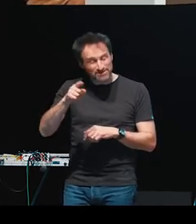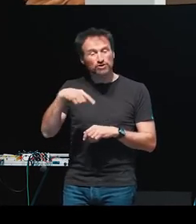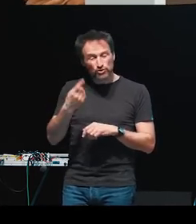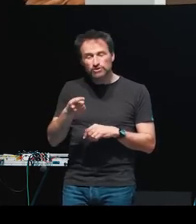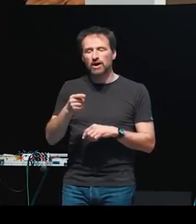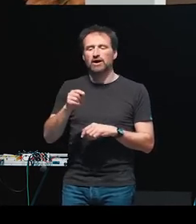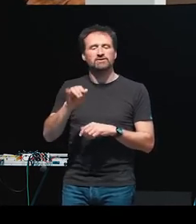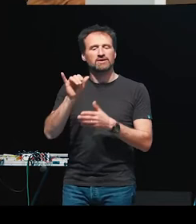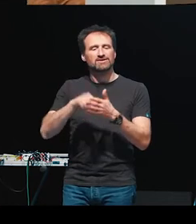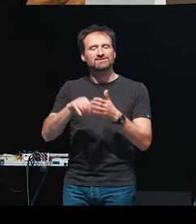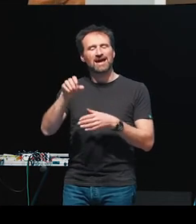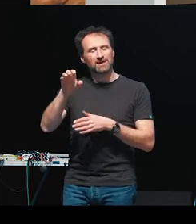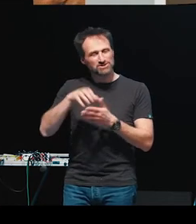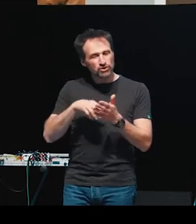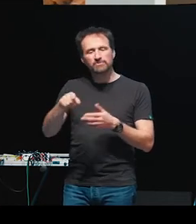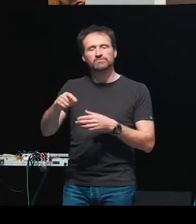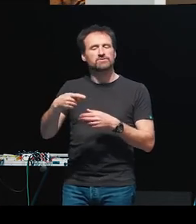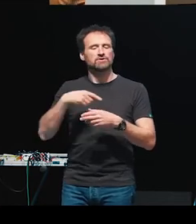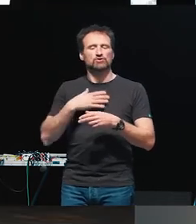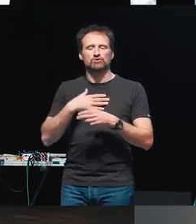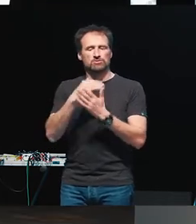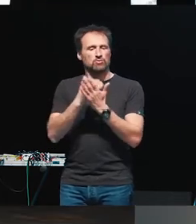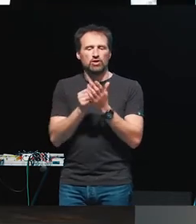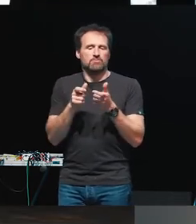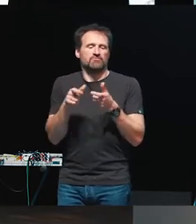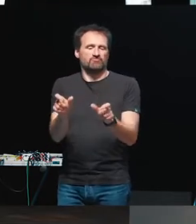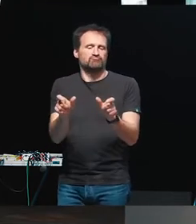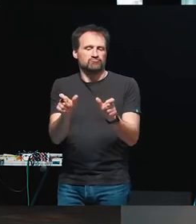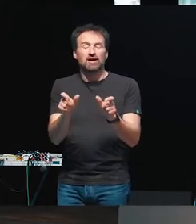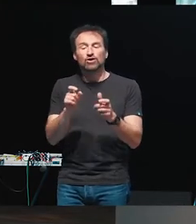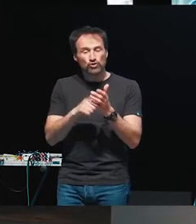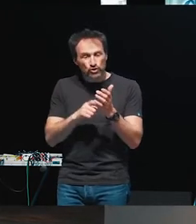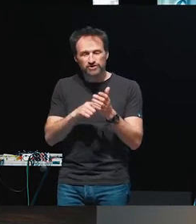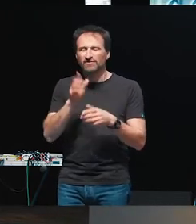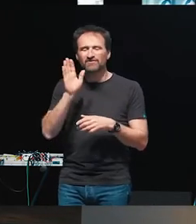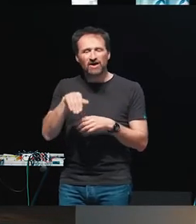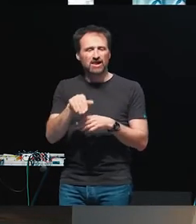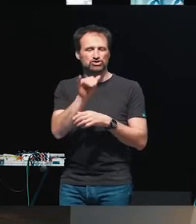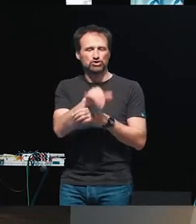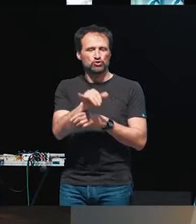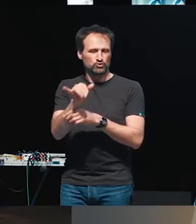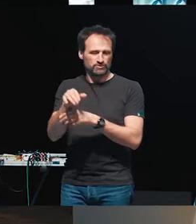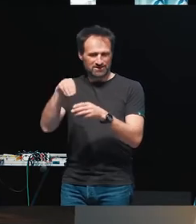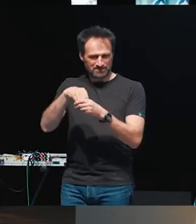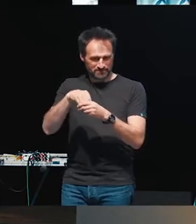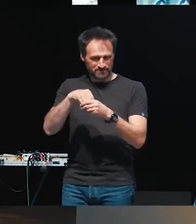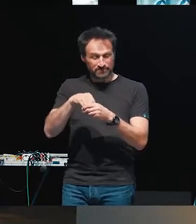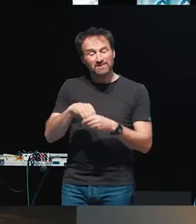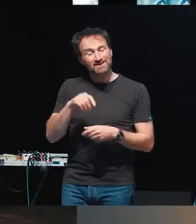it's going to reject our program because it has the wrong types. So we don't actually have to go and test